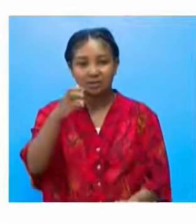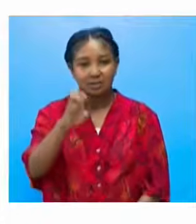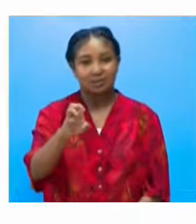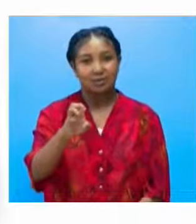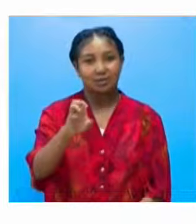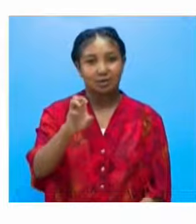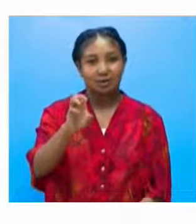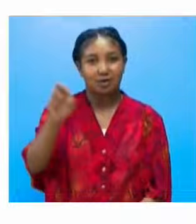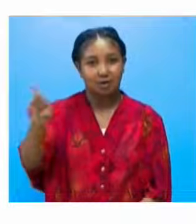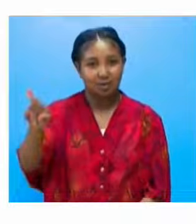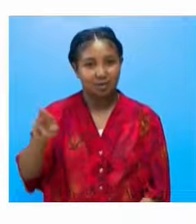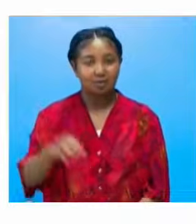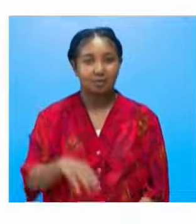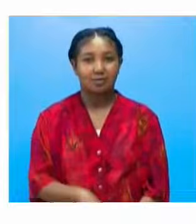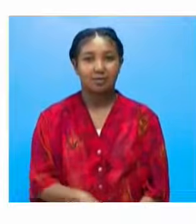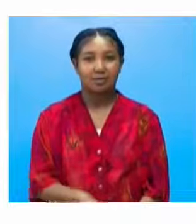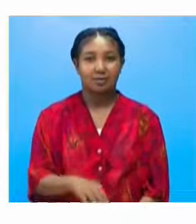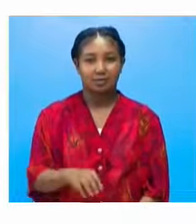Yes?